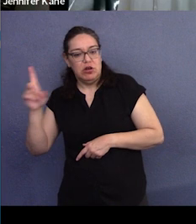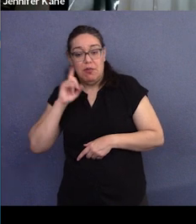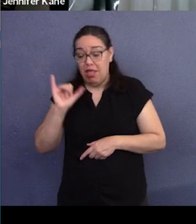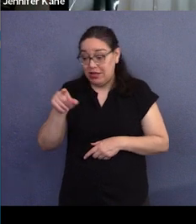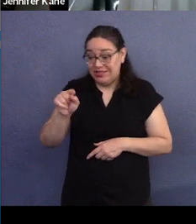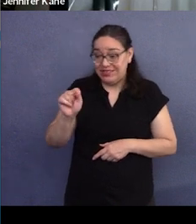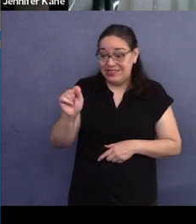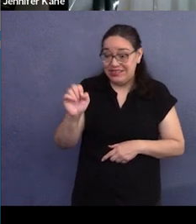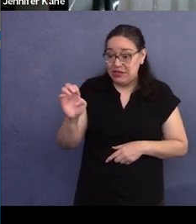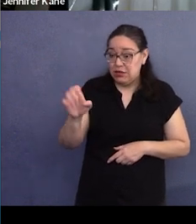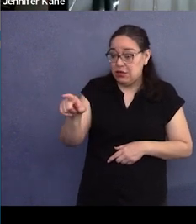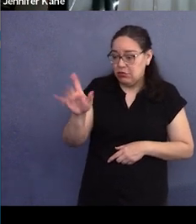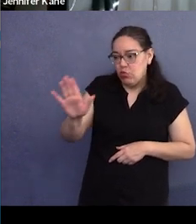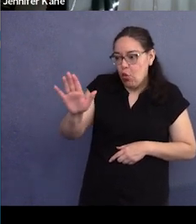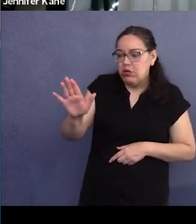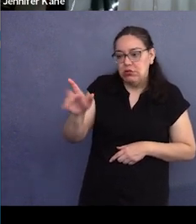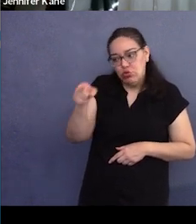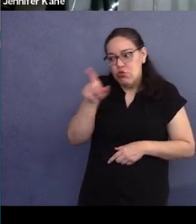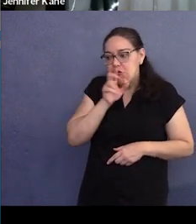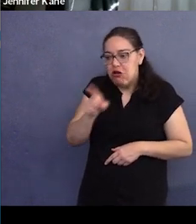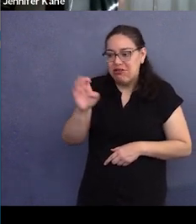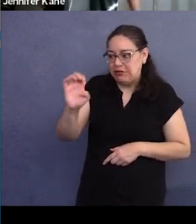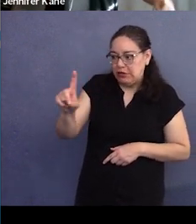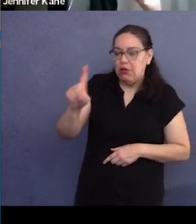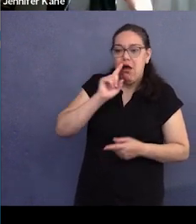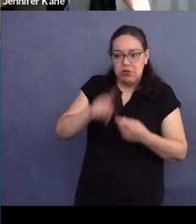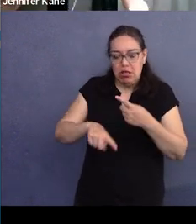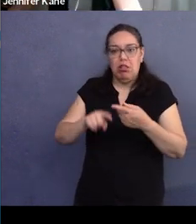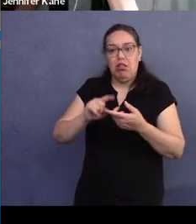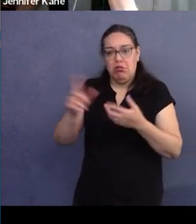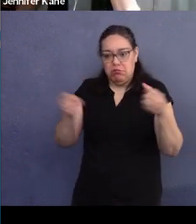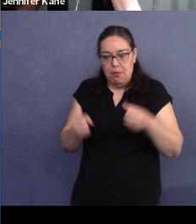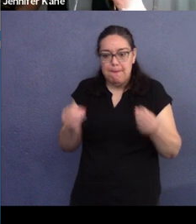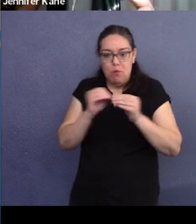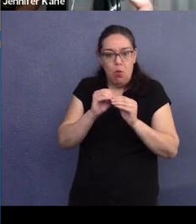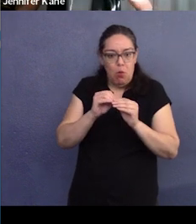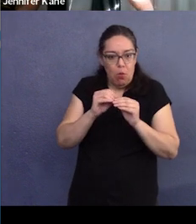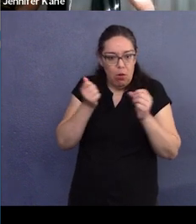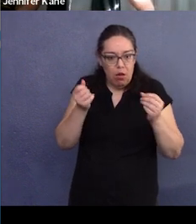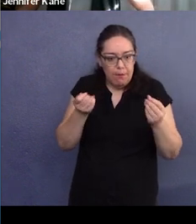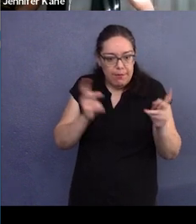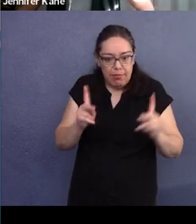Unless you decide to eventually sort of incorporate and become, have multiple people a part of it.